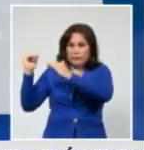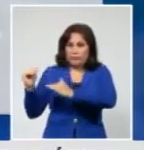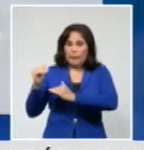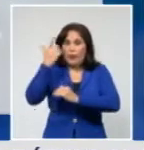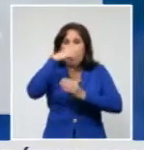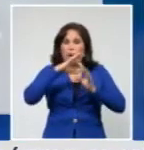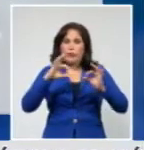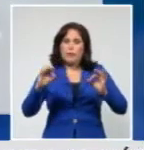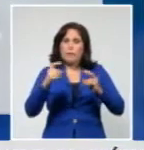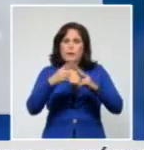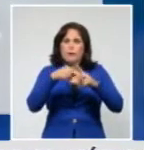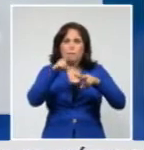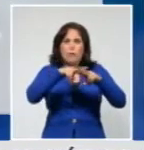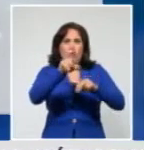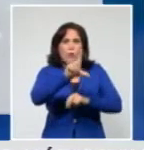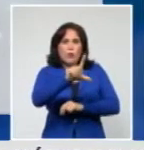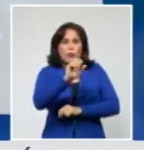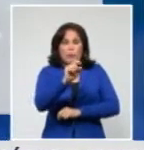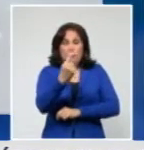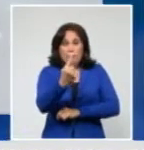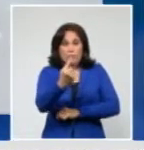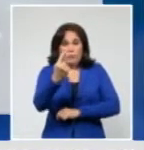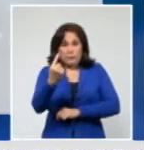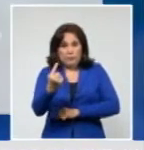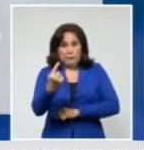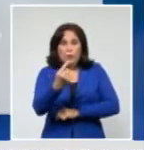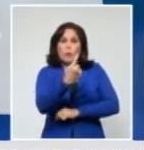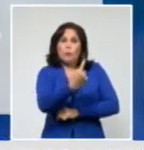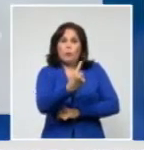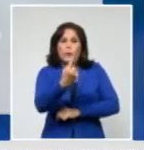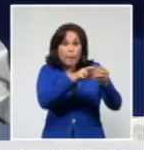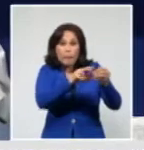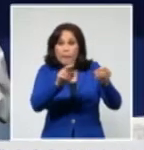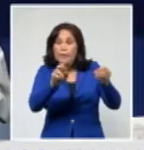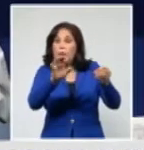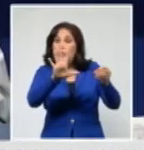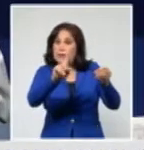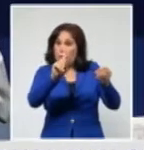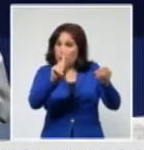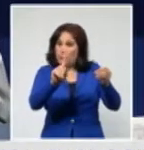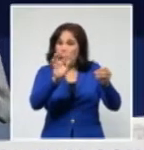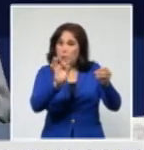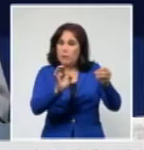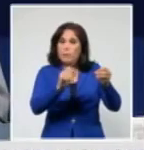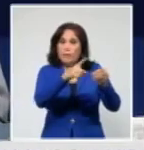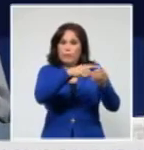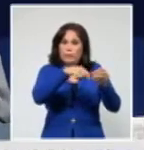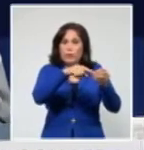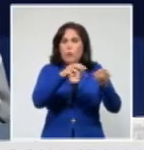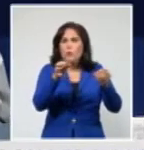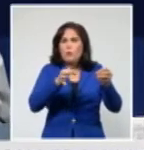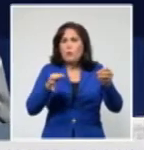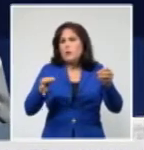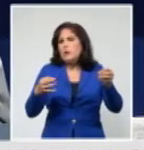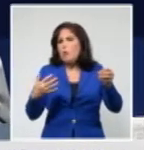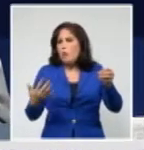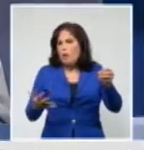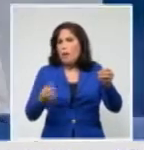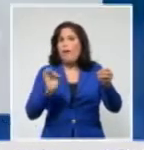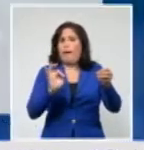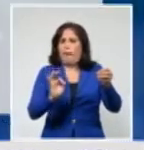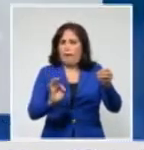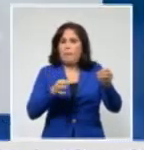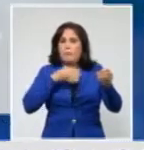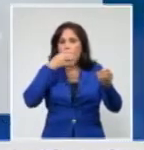each to Artemisa and Holguín. Of the 51 autochthonous cases,